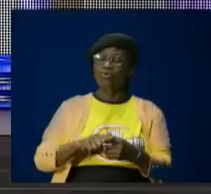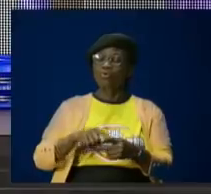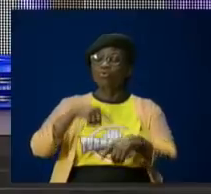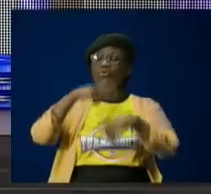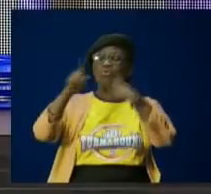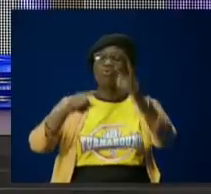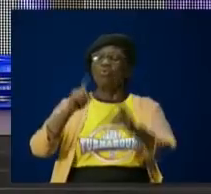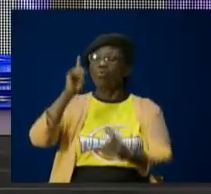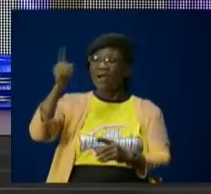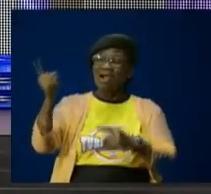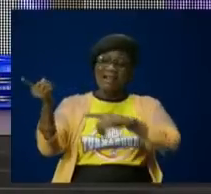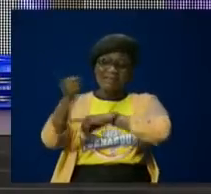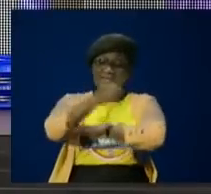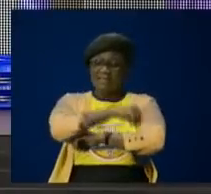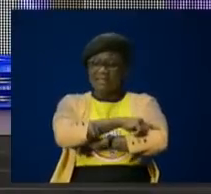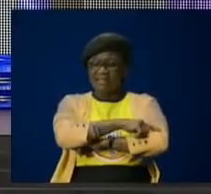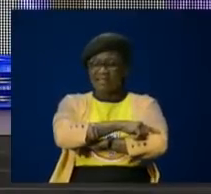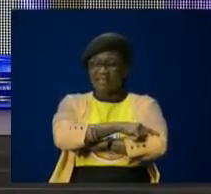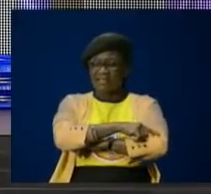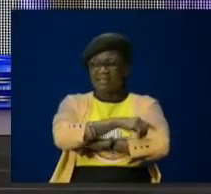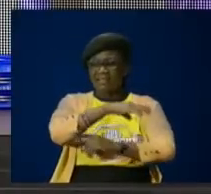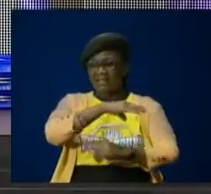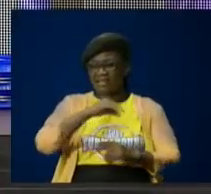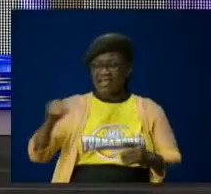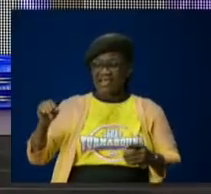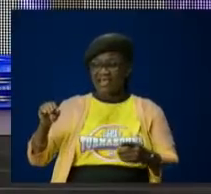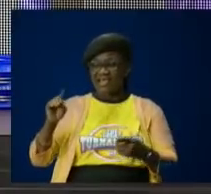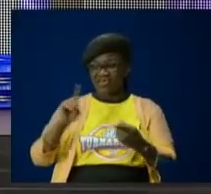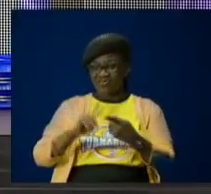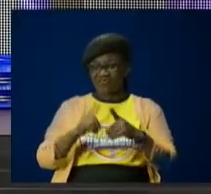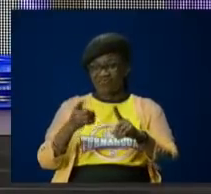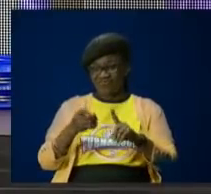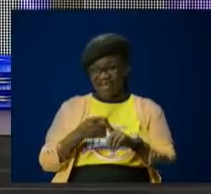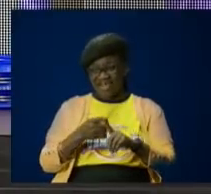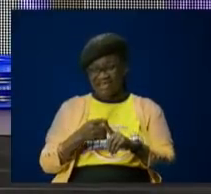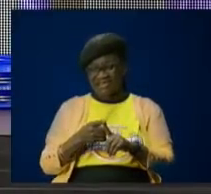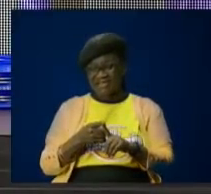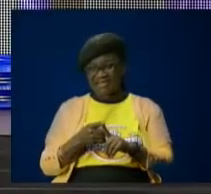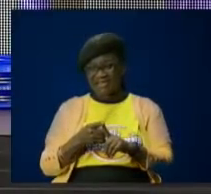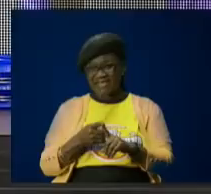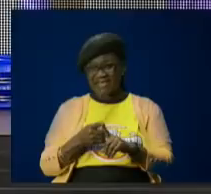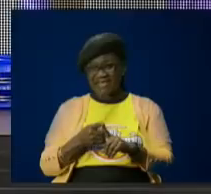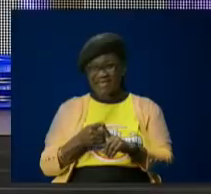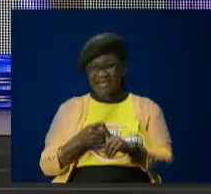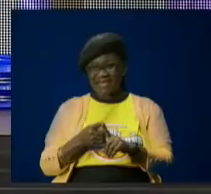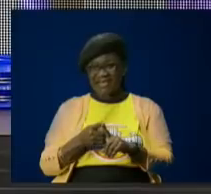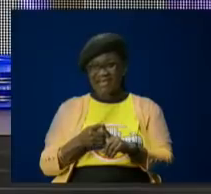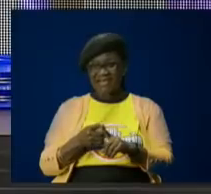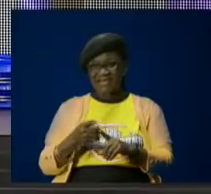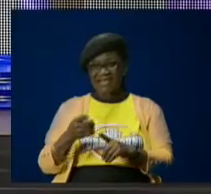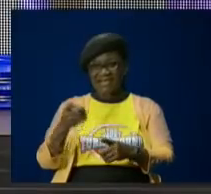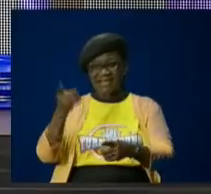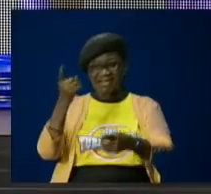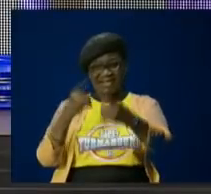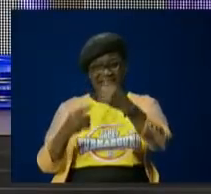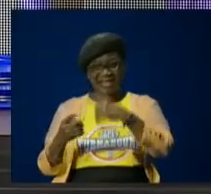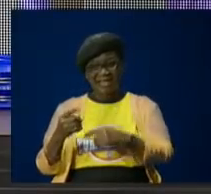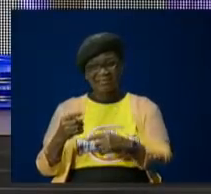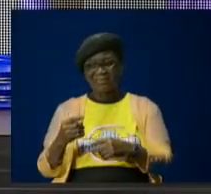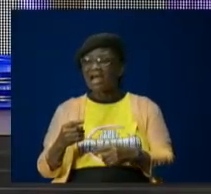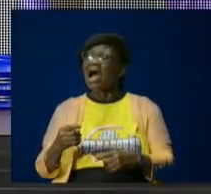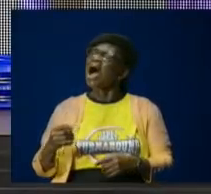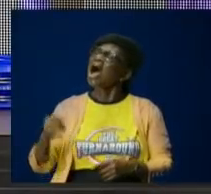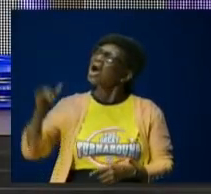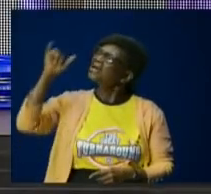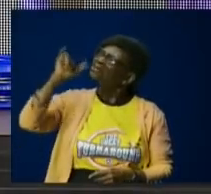one day it pierced through my thick skull. And these people are not asking for your